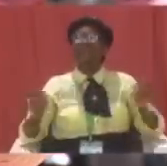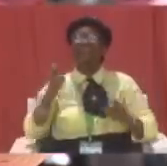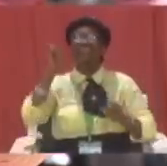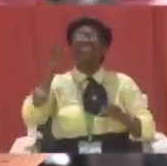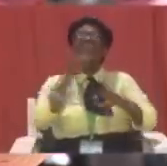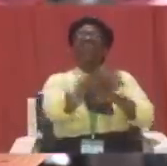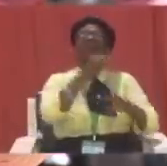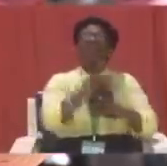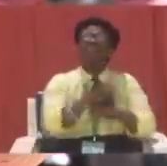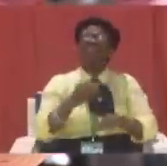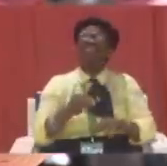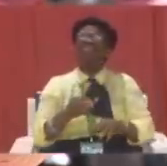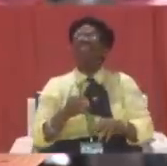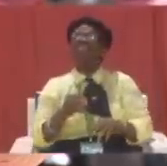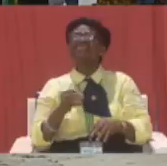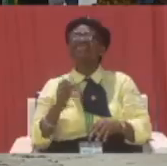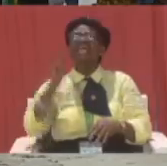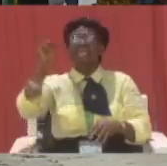shall overcome.